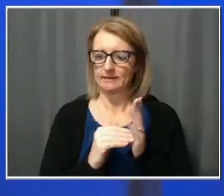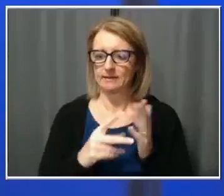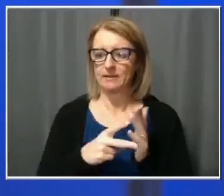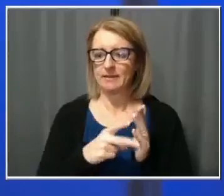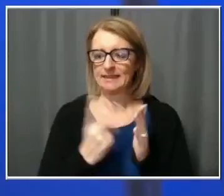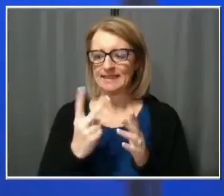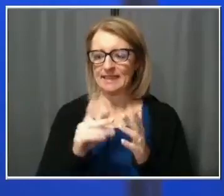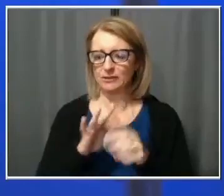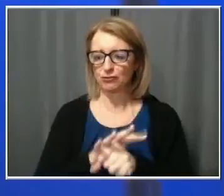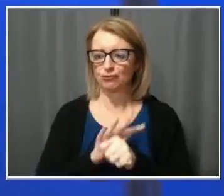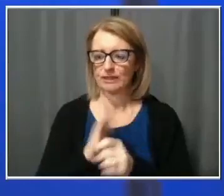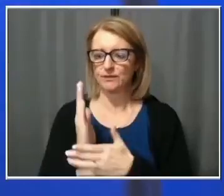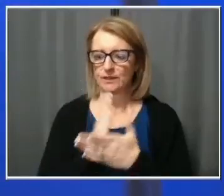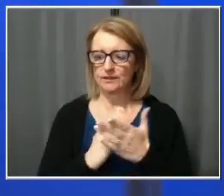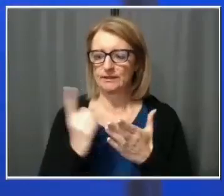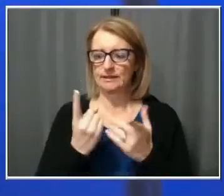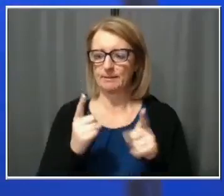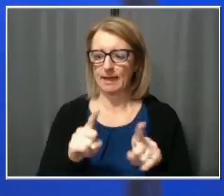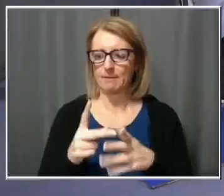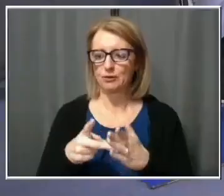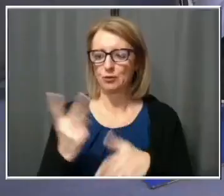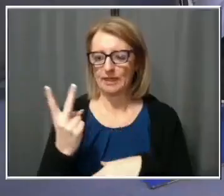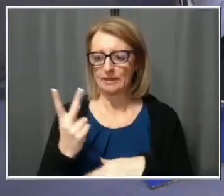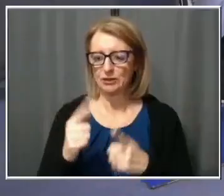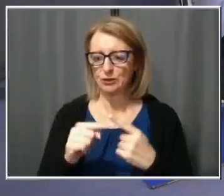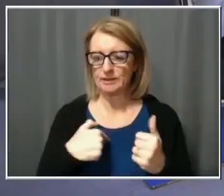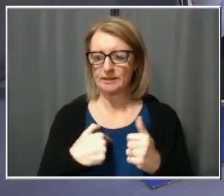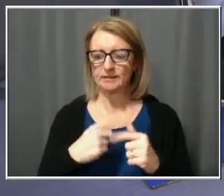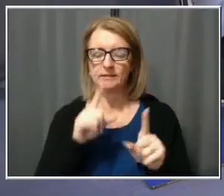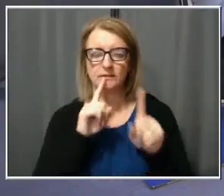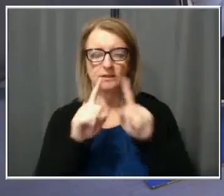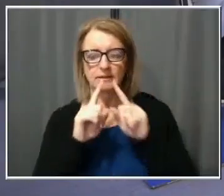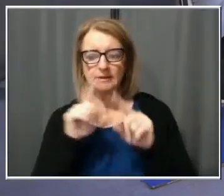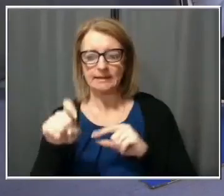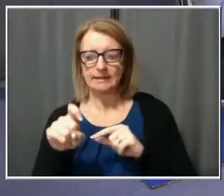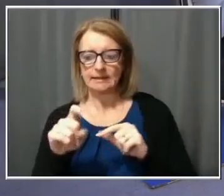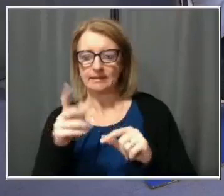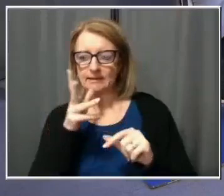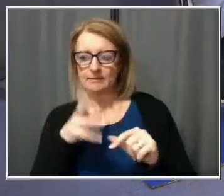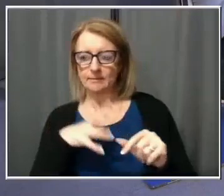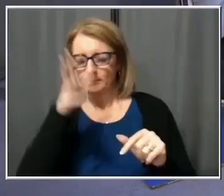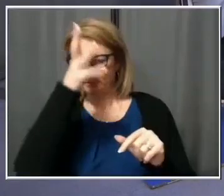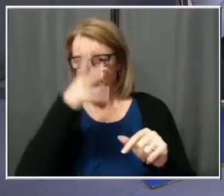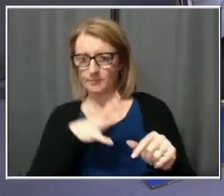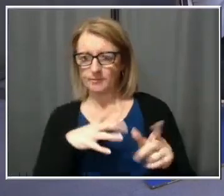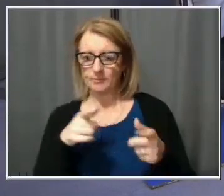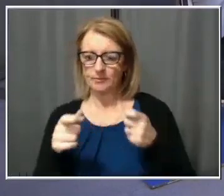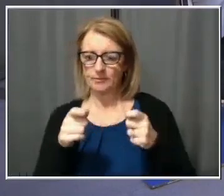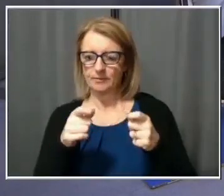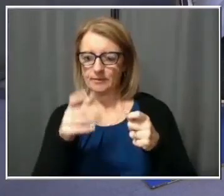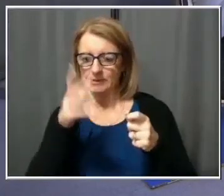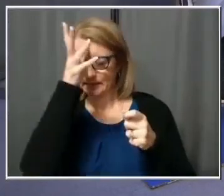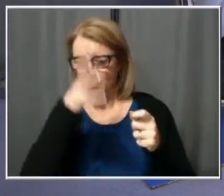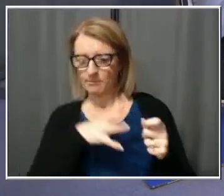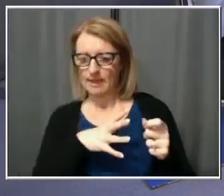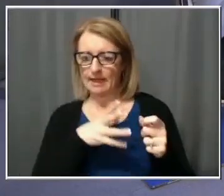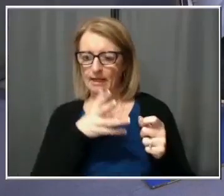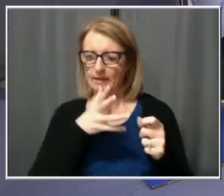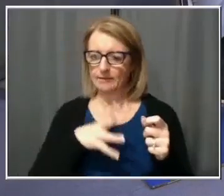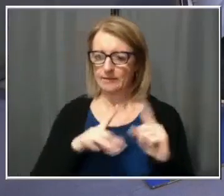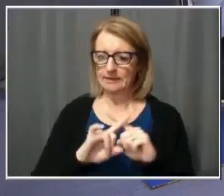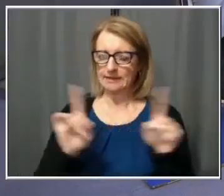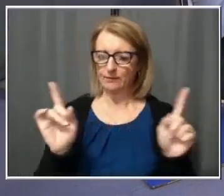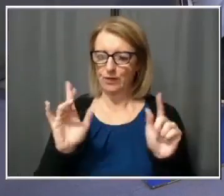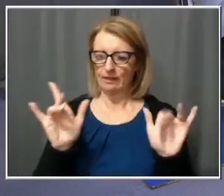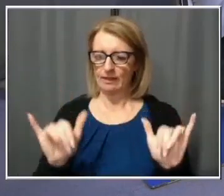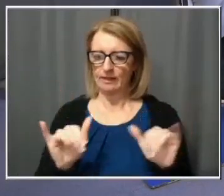So obviously it was something that happened twice. I want to talk about the different needs between men and women. And do you handle the male athlete different than the female athlete when it comes to the